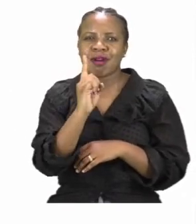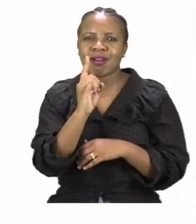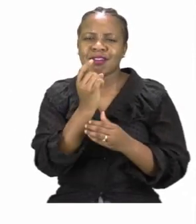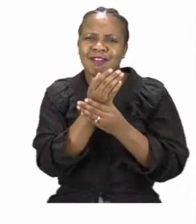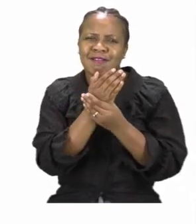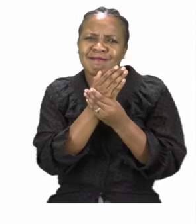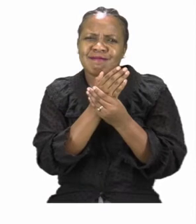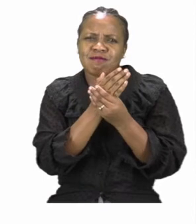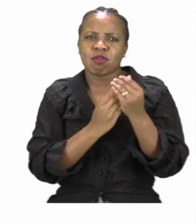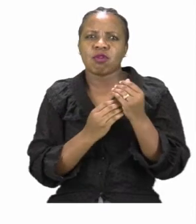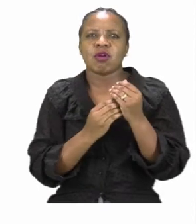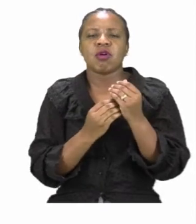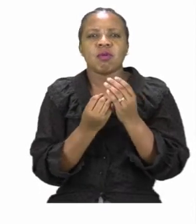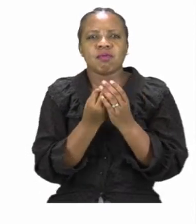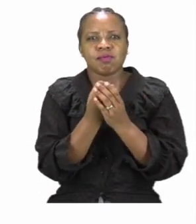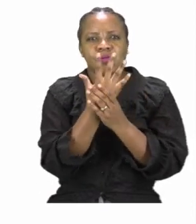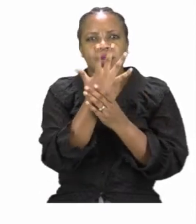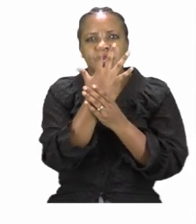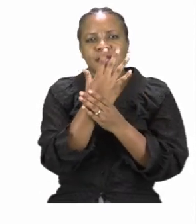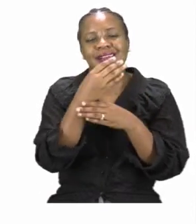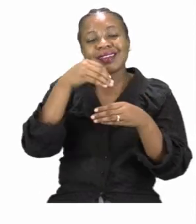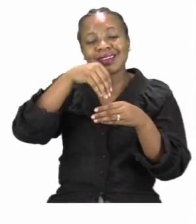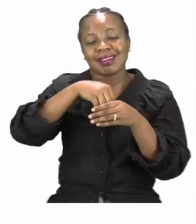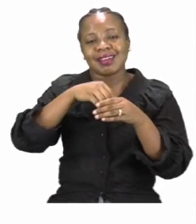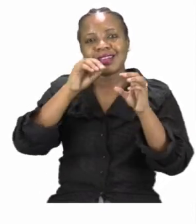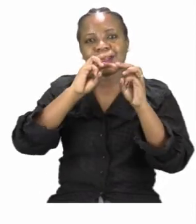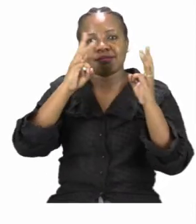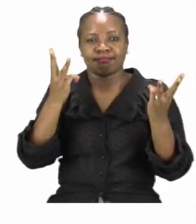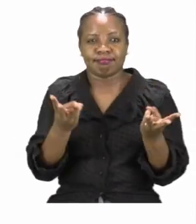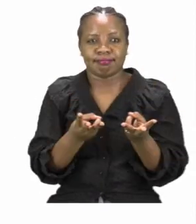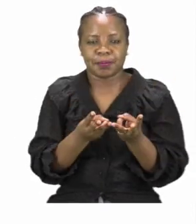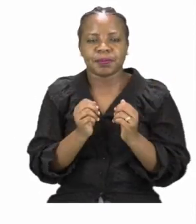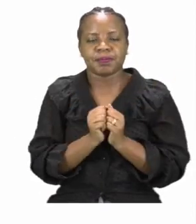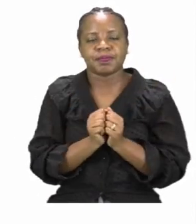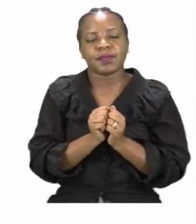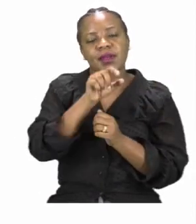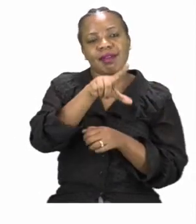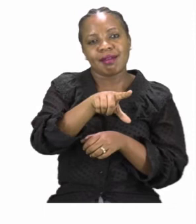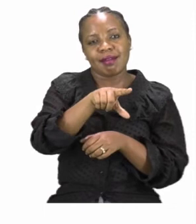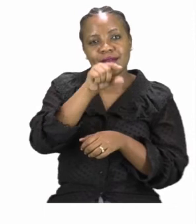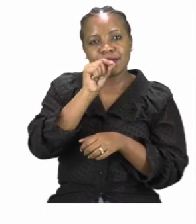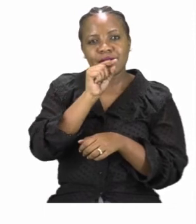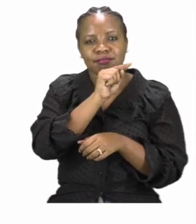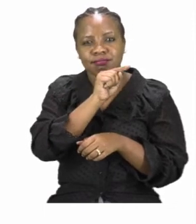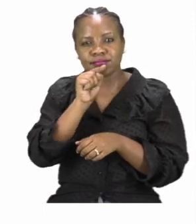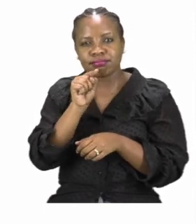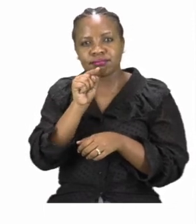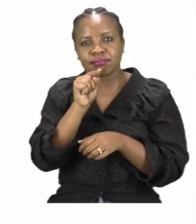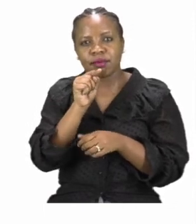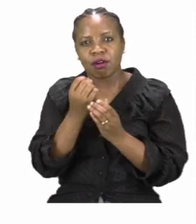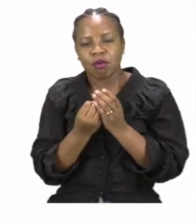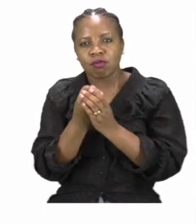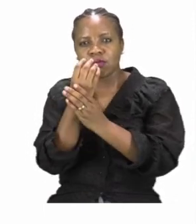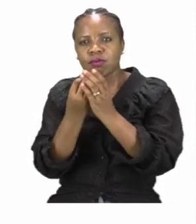The dash grows in the Namib Desert. It is one of the oldest plants in